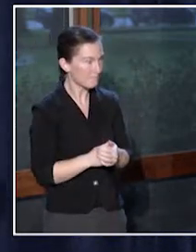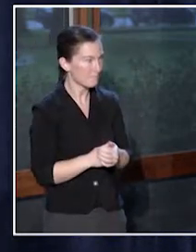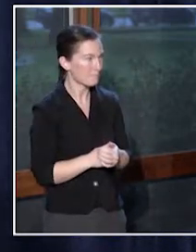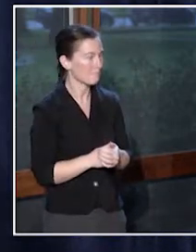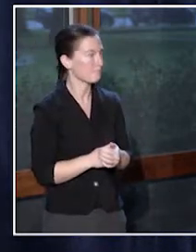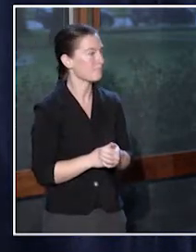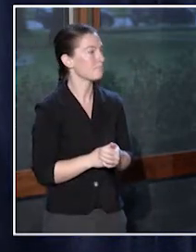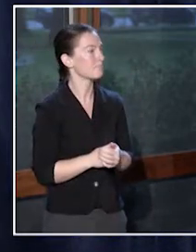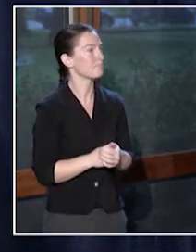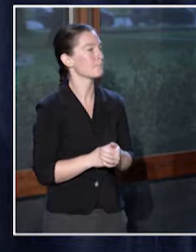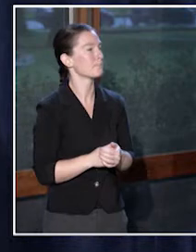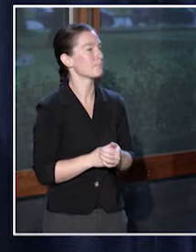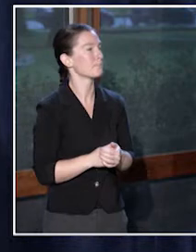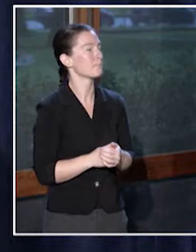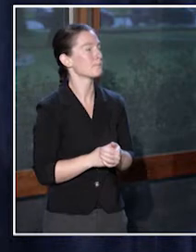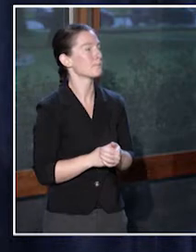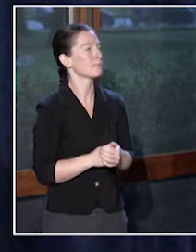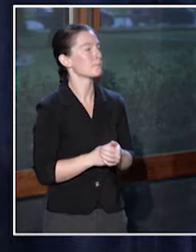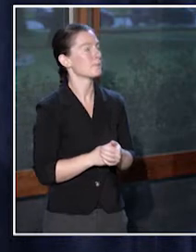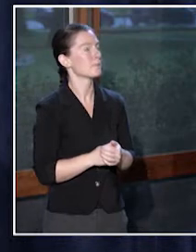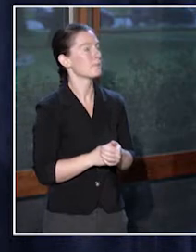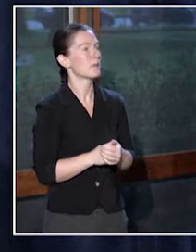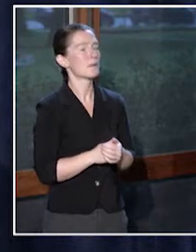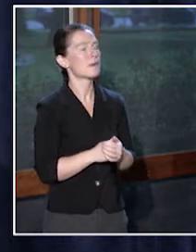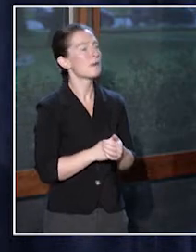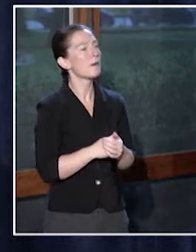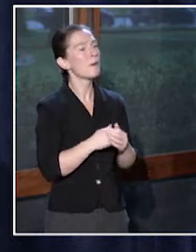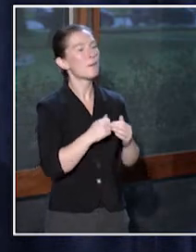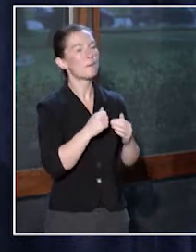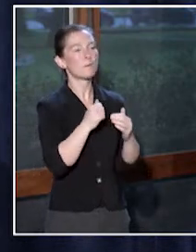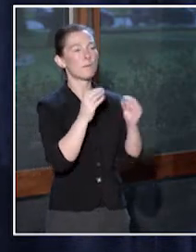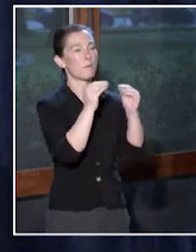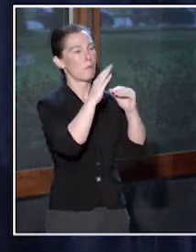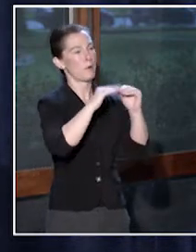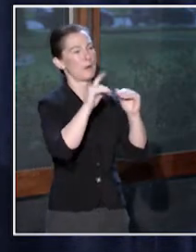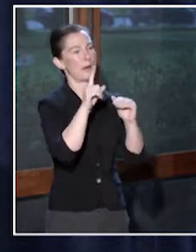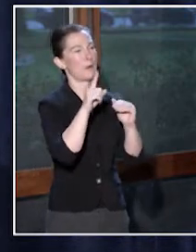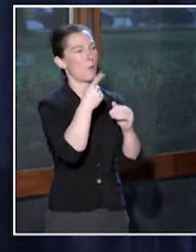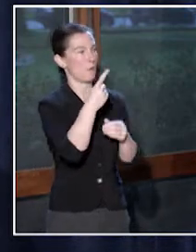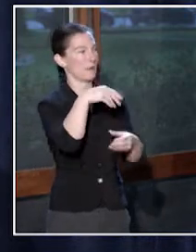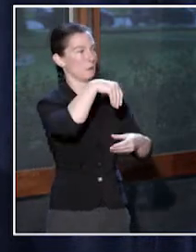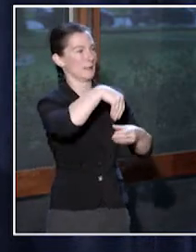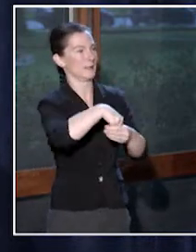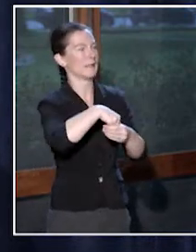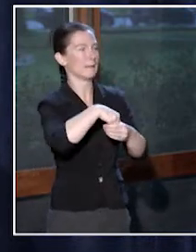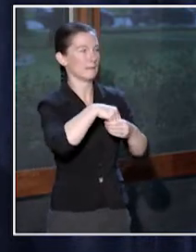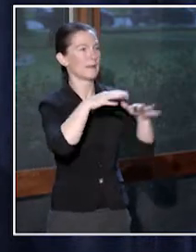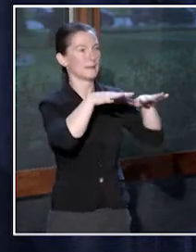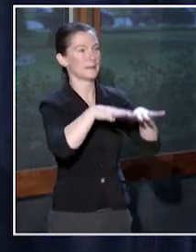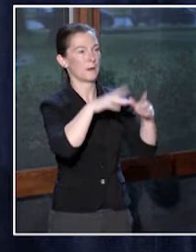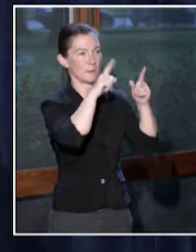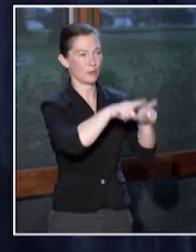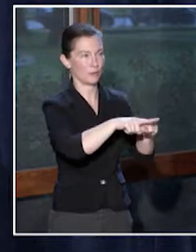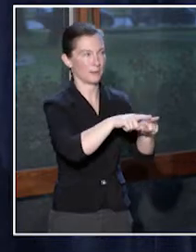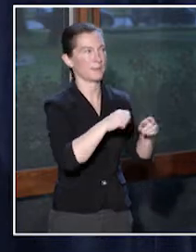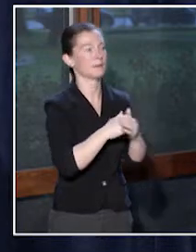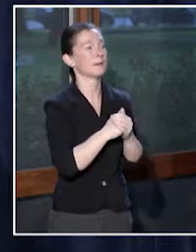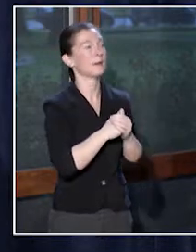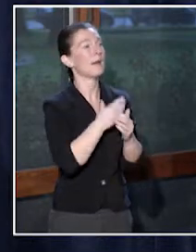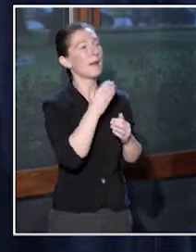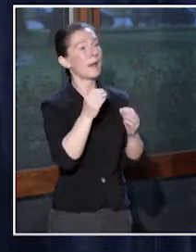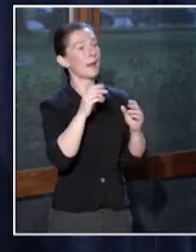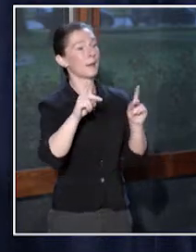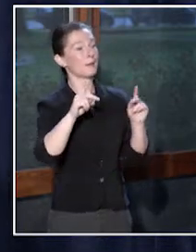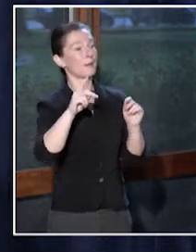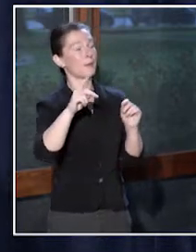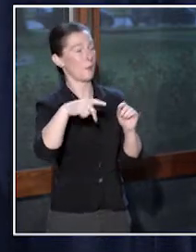what's in the settlement agreement and straight to the heart of what Portlanders have been demanding for many, many years. Yes, it's